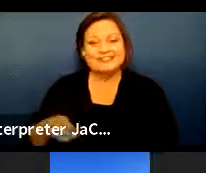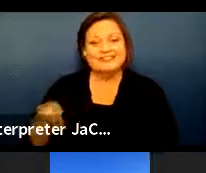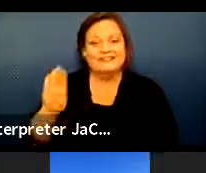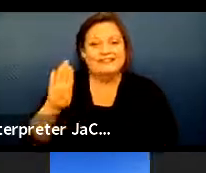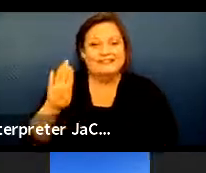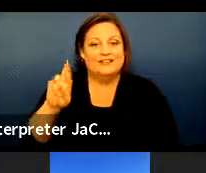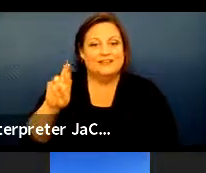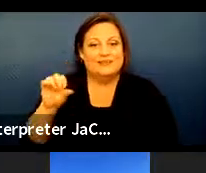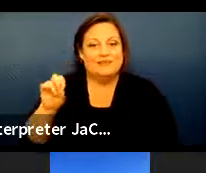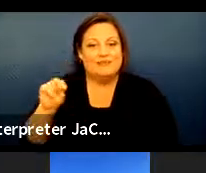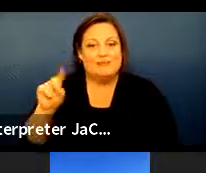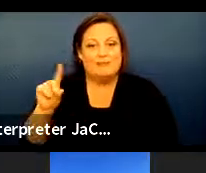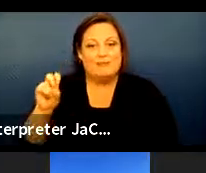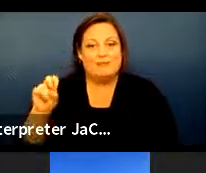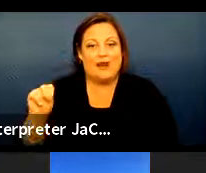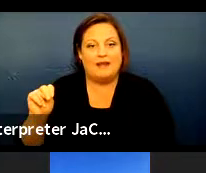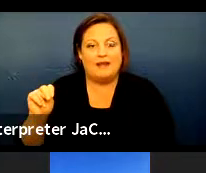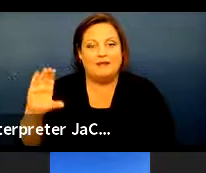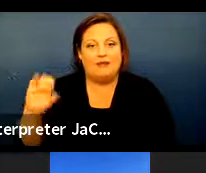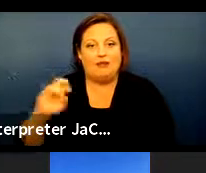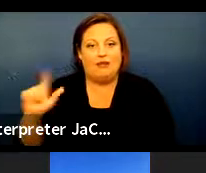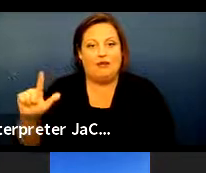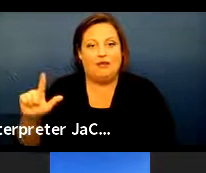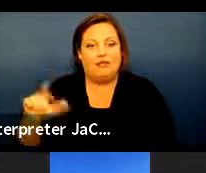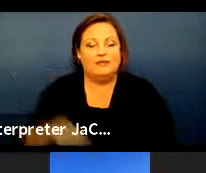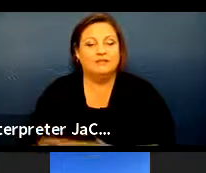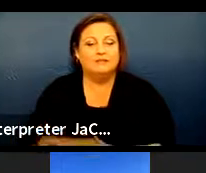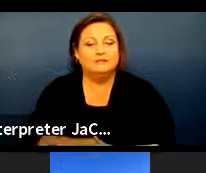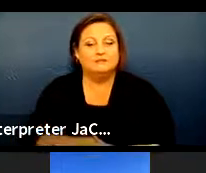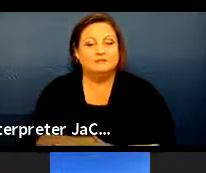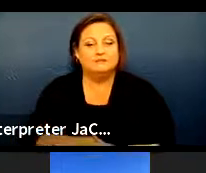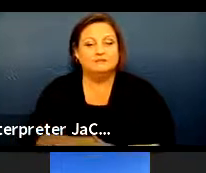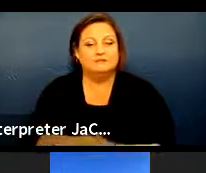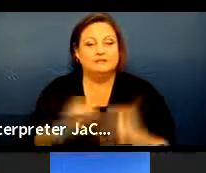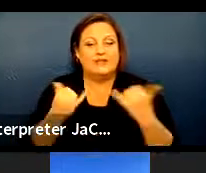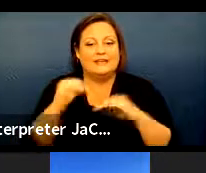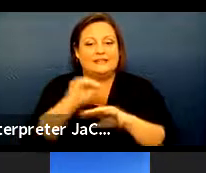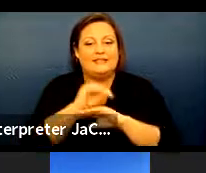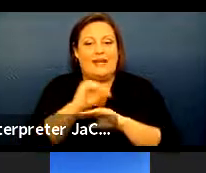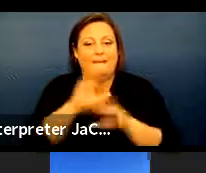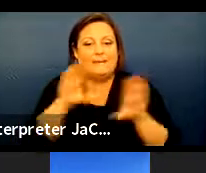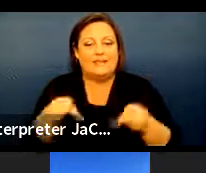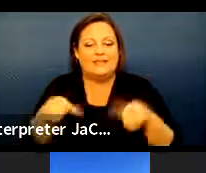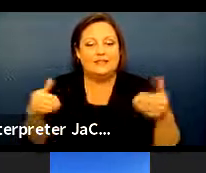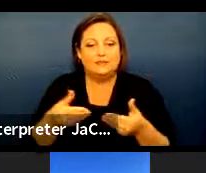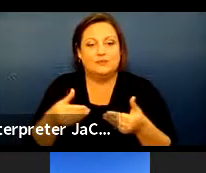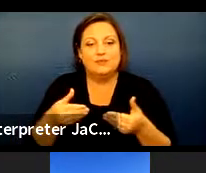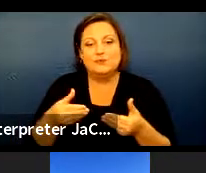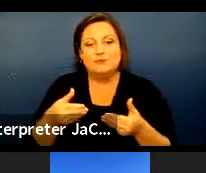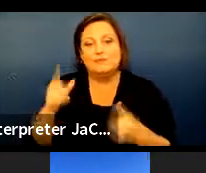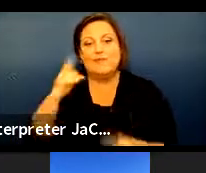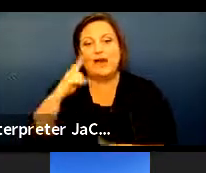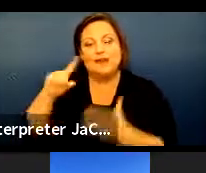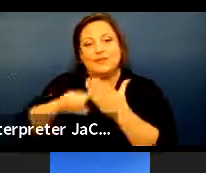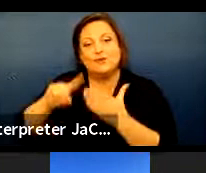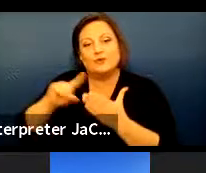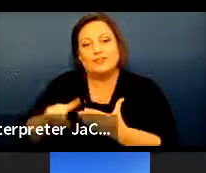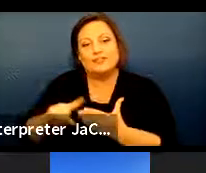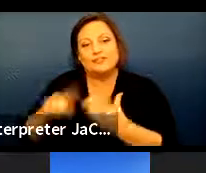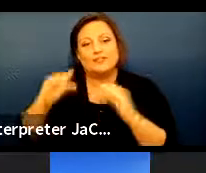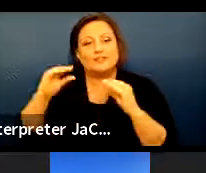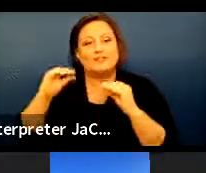Carl. Brennan is being introduced tonight by his research professor, the very